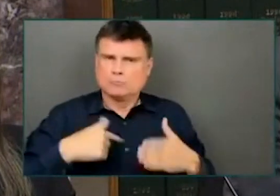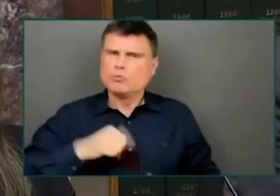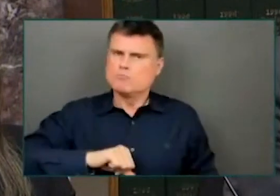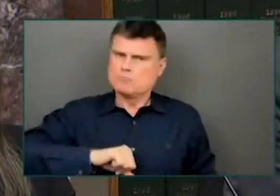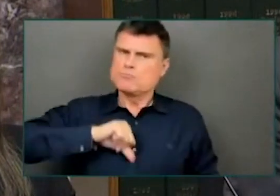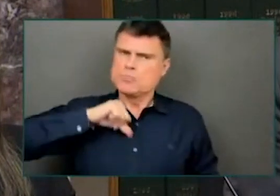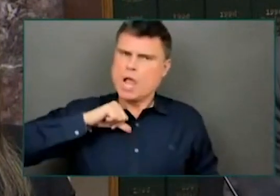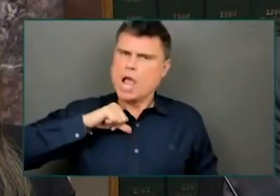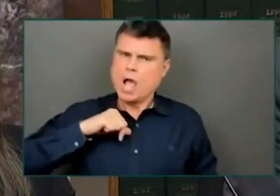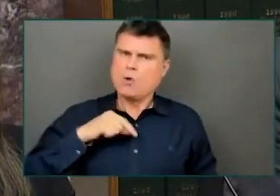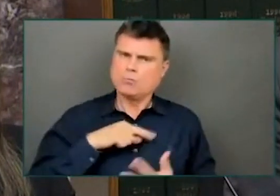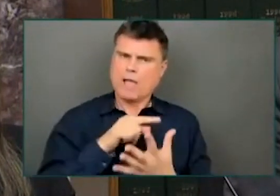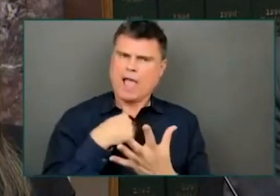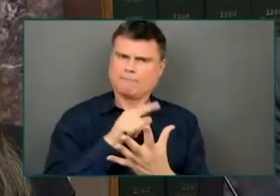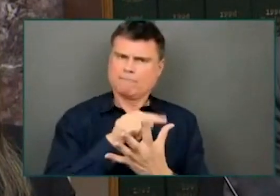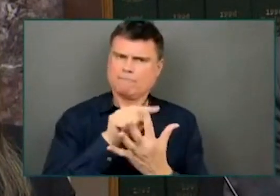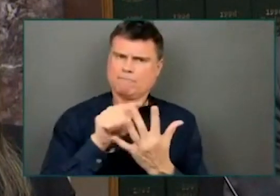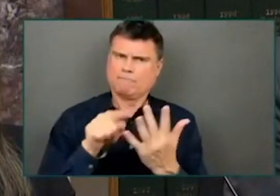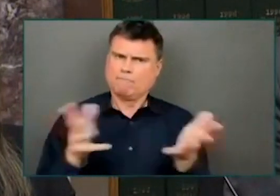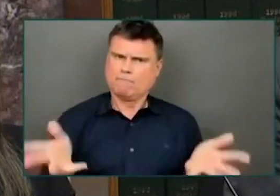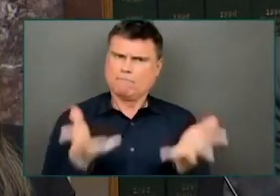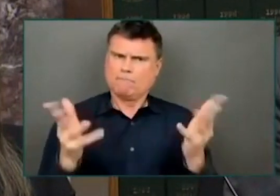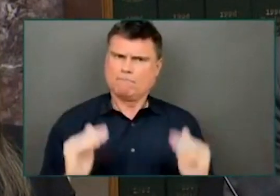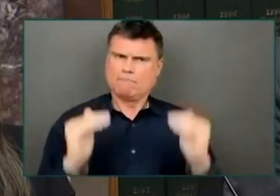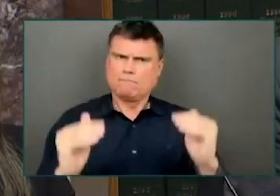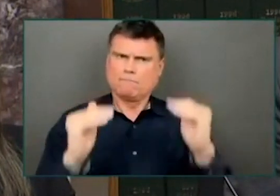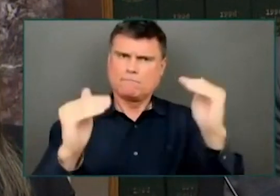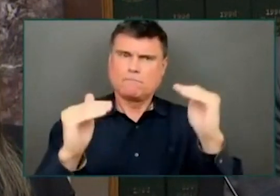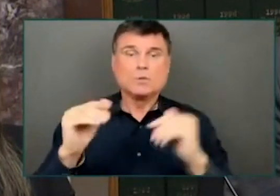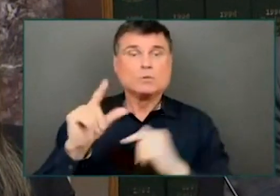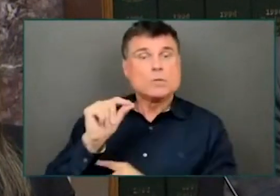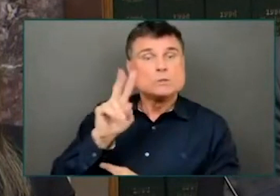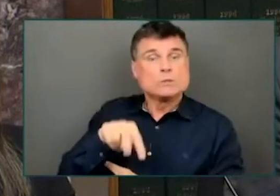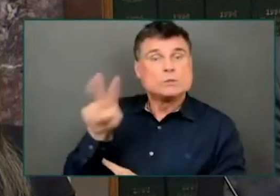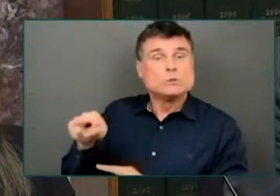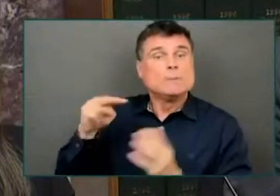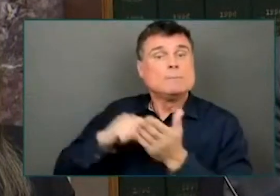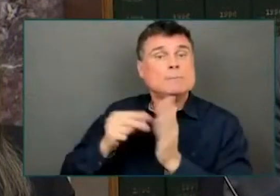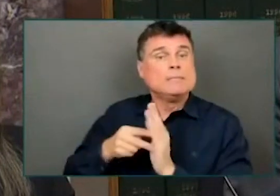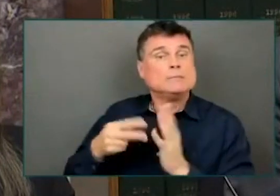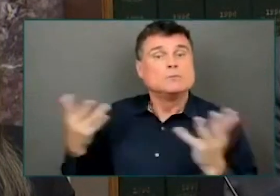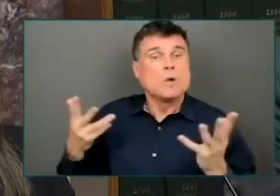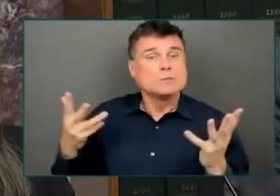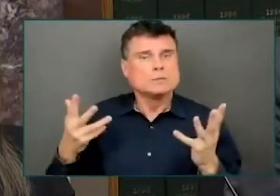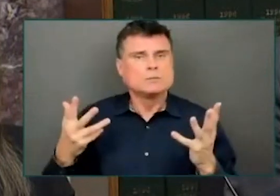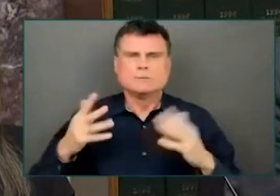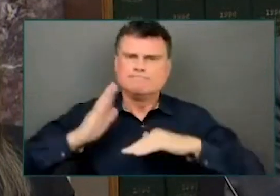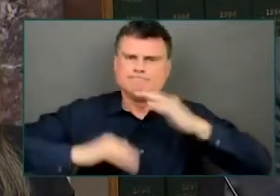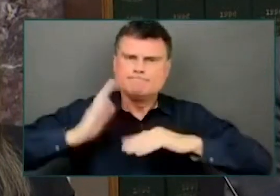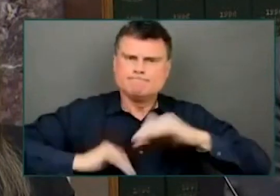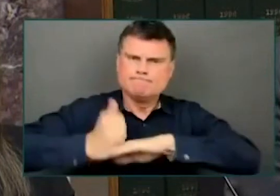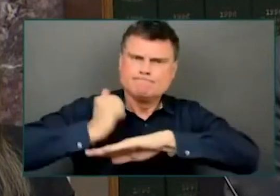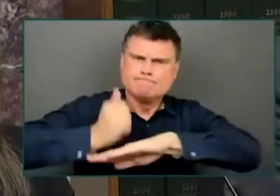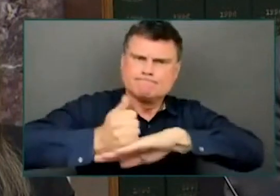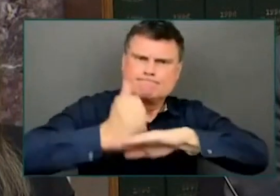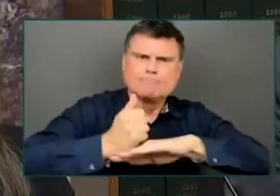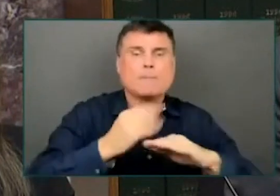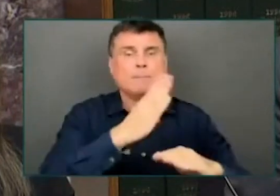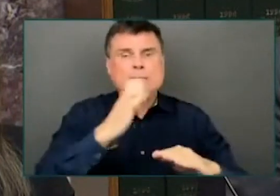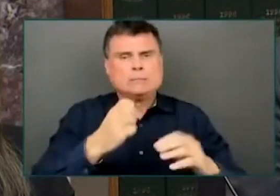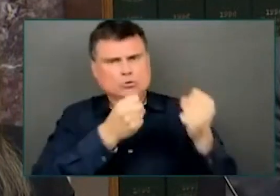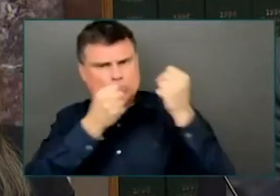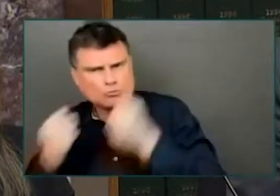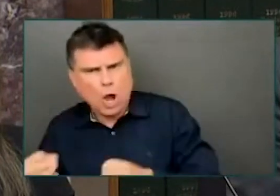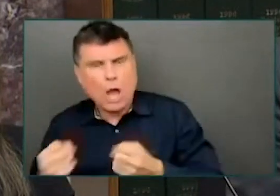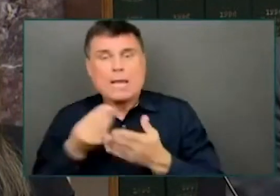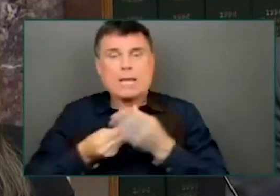Budget 2022 continues our work to build a stronger British Columbia, economically, socially, and environmentally.